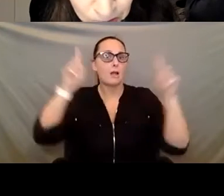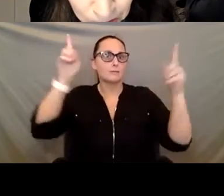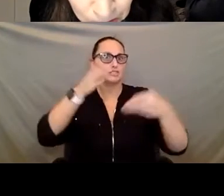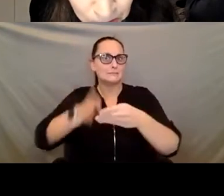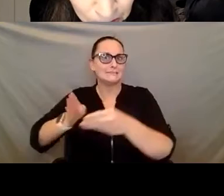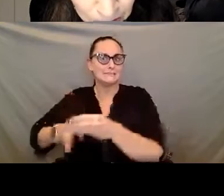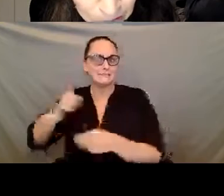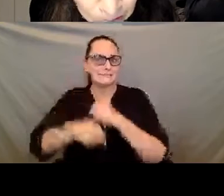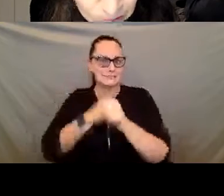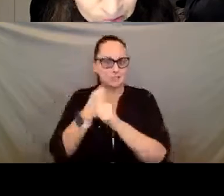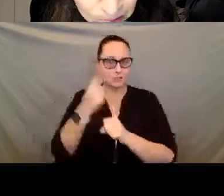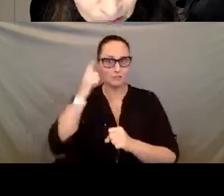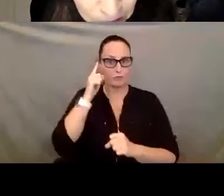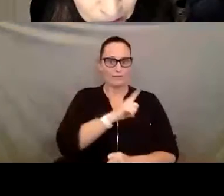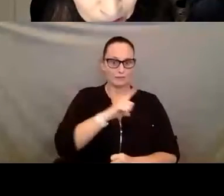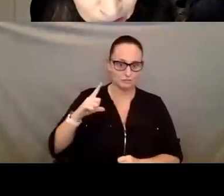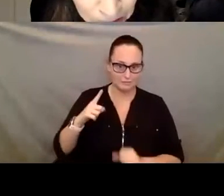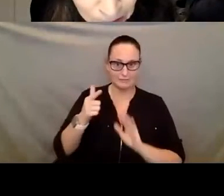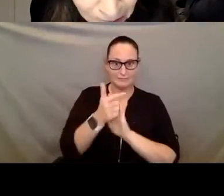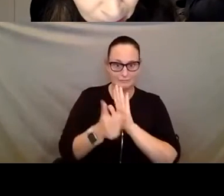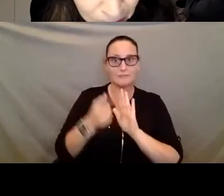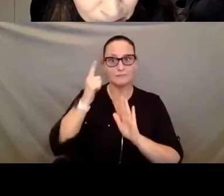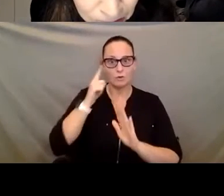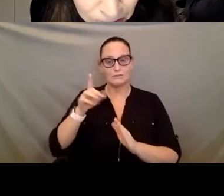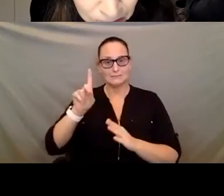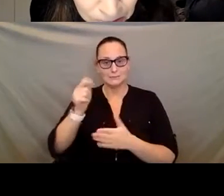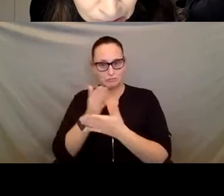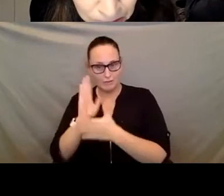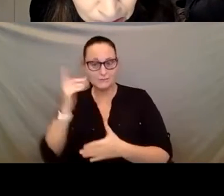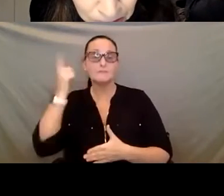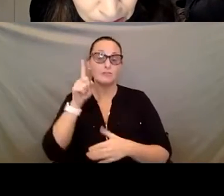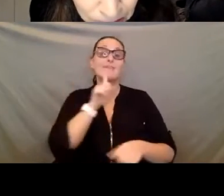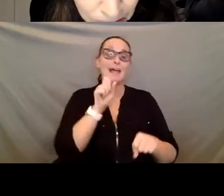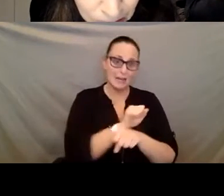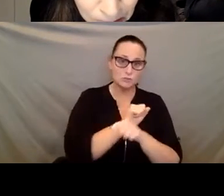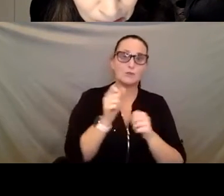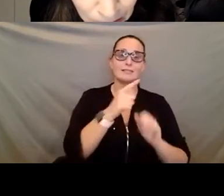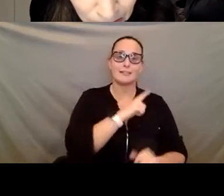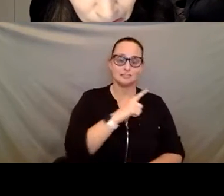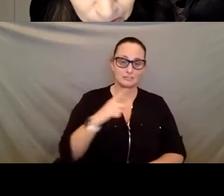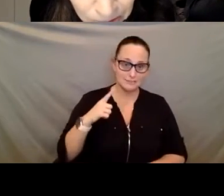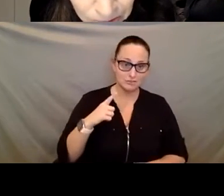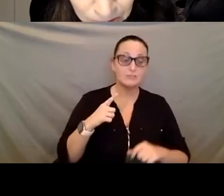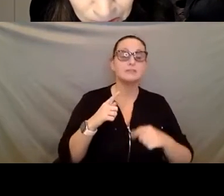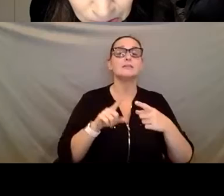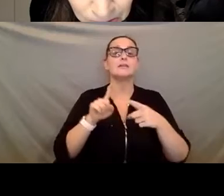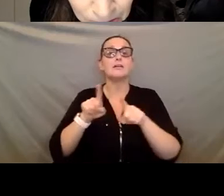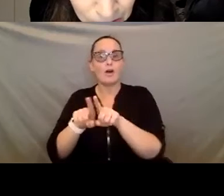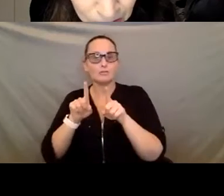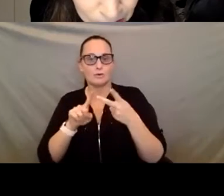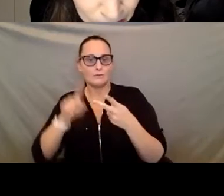this year legislatively in California for disability rights, both in terms of actual legislation, but also in our